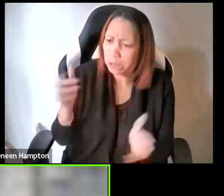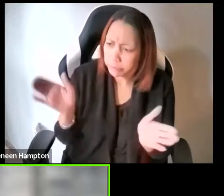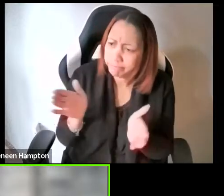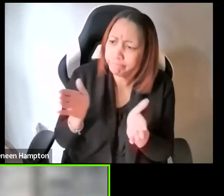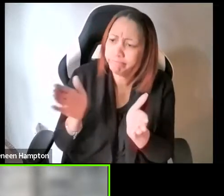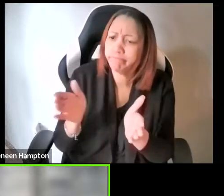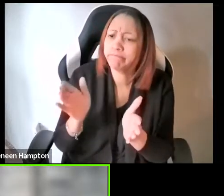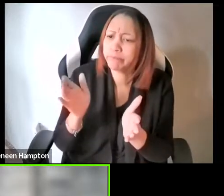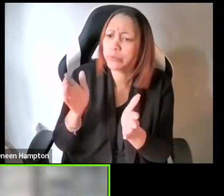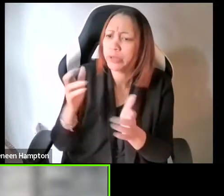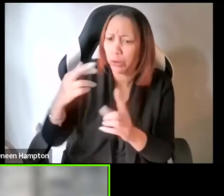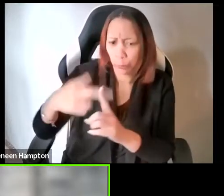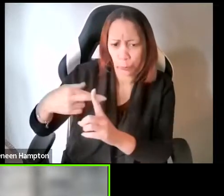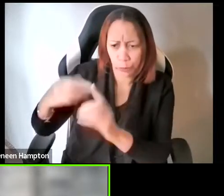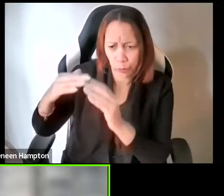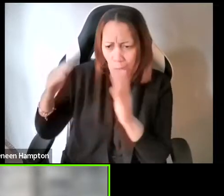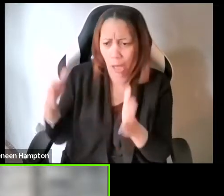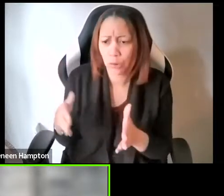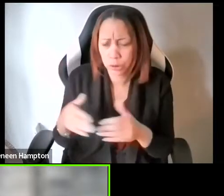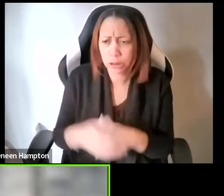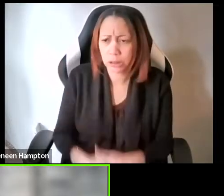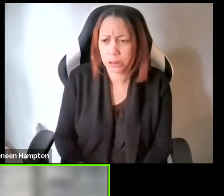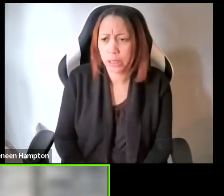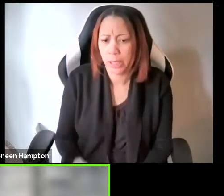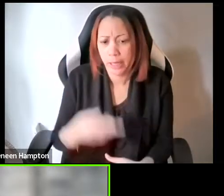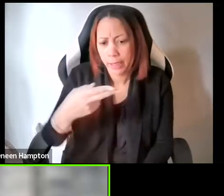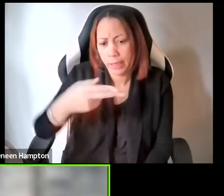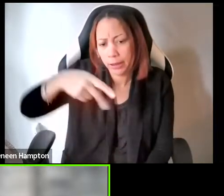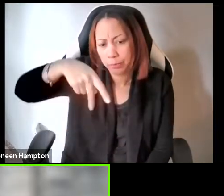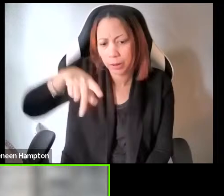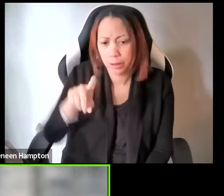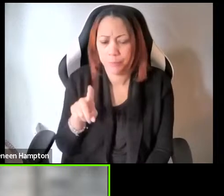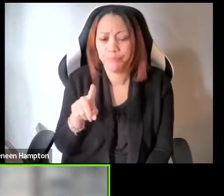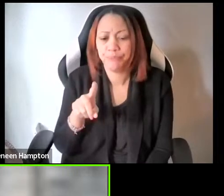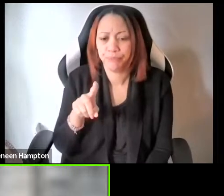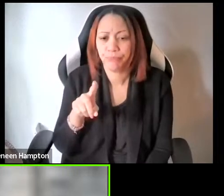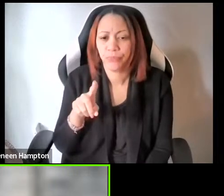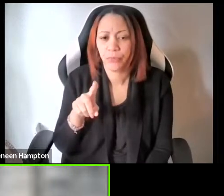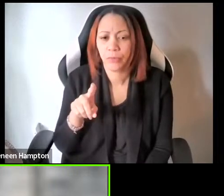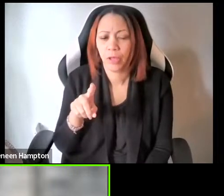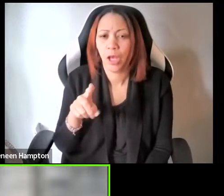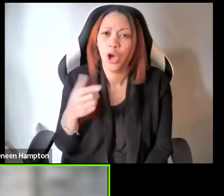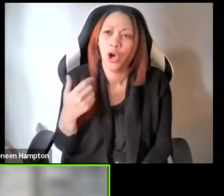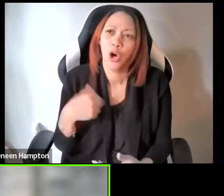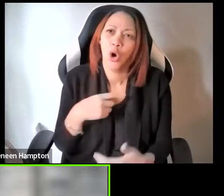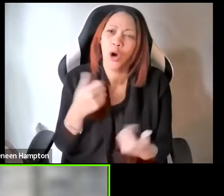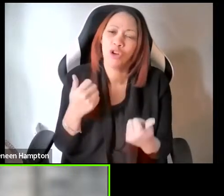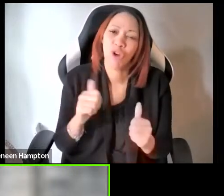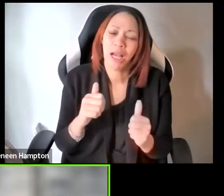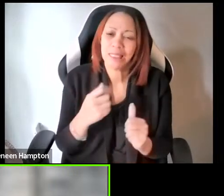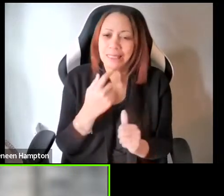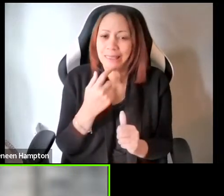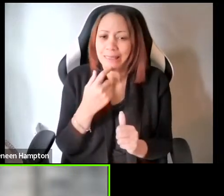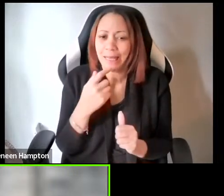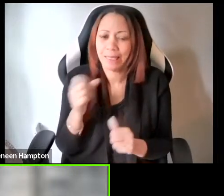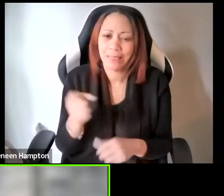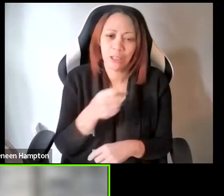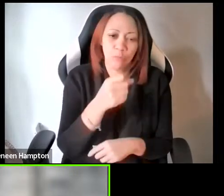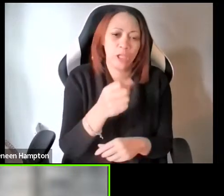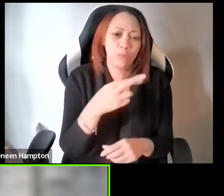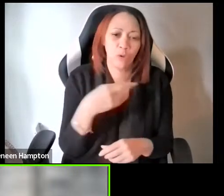here, pro-rental housing over here at HPD. All we're trying to say in the displacement risk index is